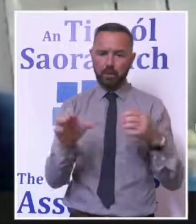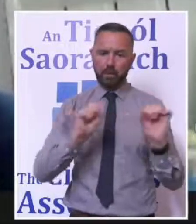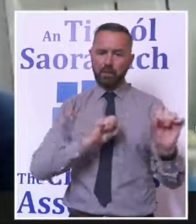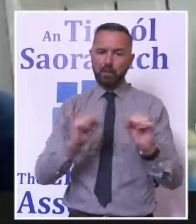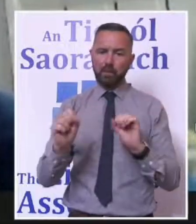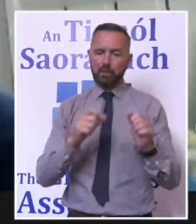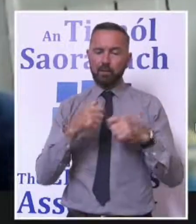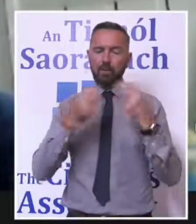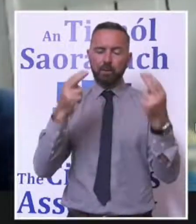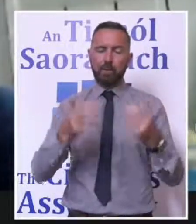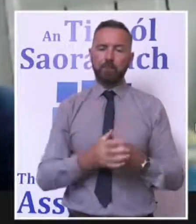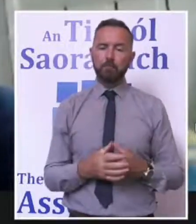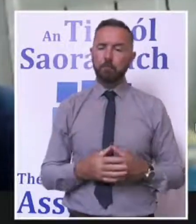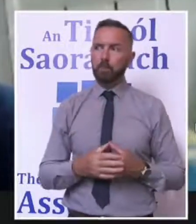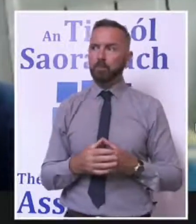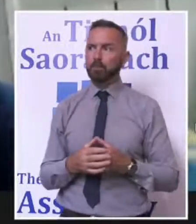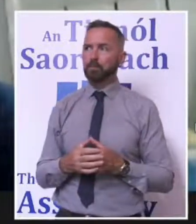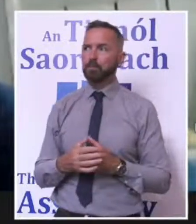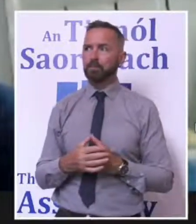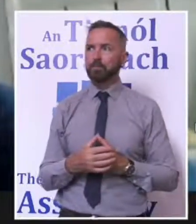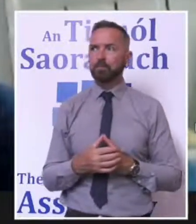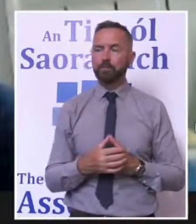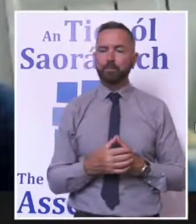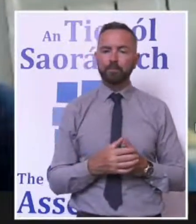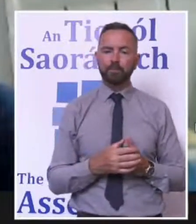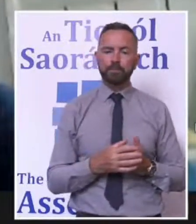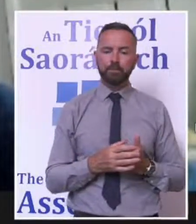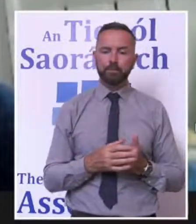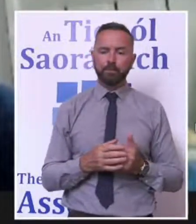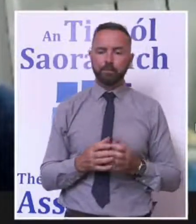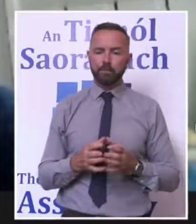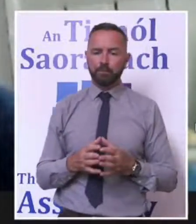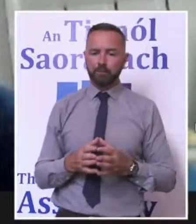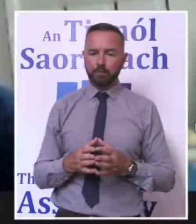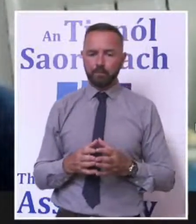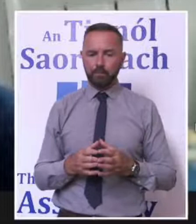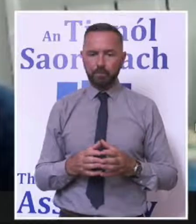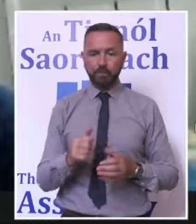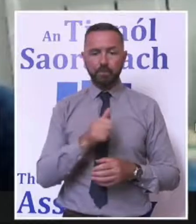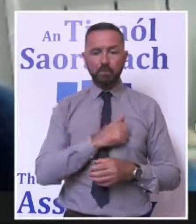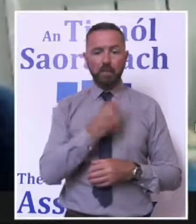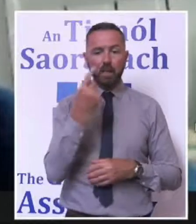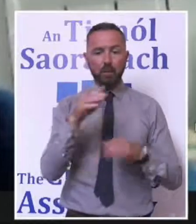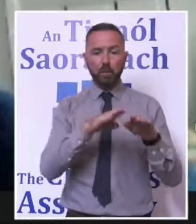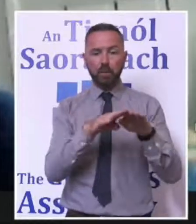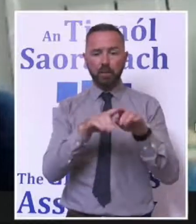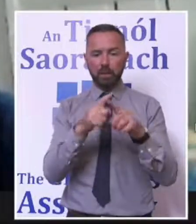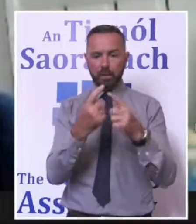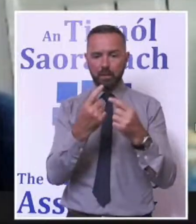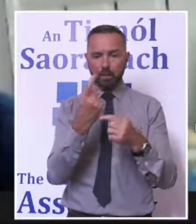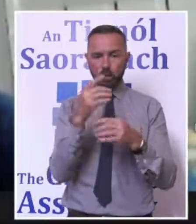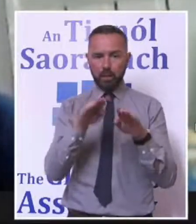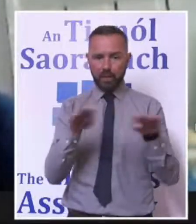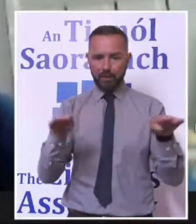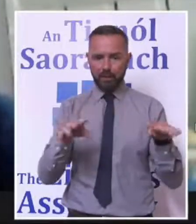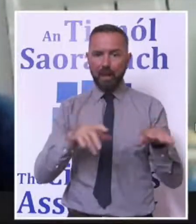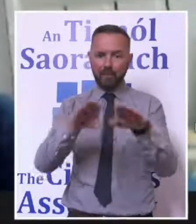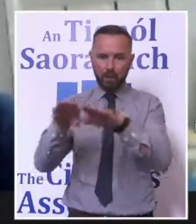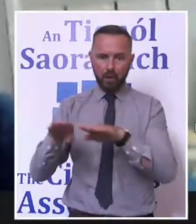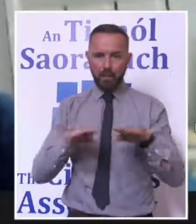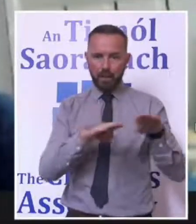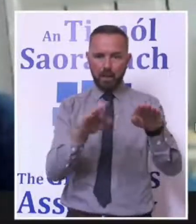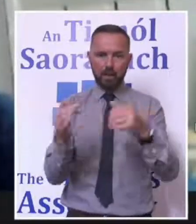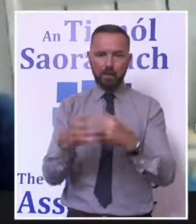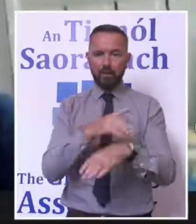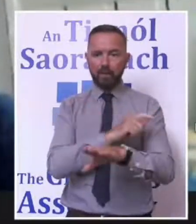that are required. So at one level, there's a commonality in terms of the types of monies